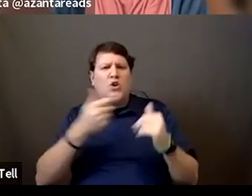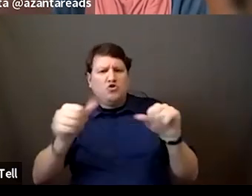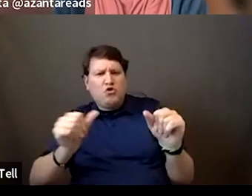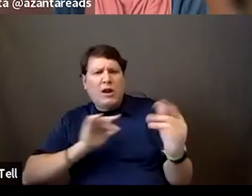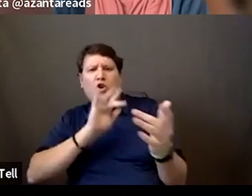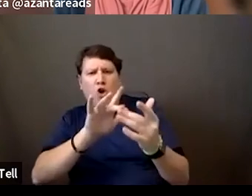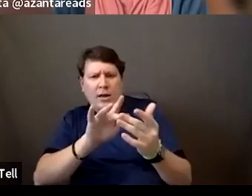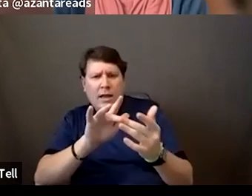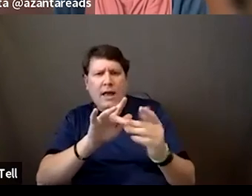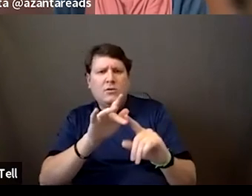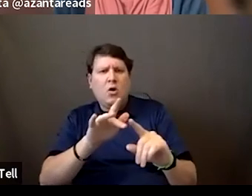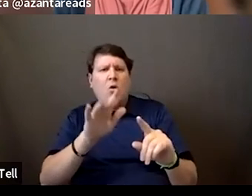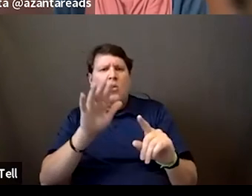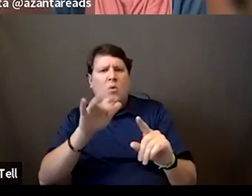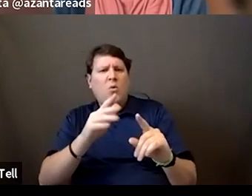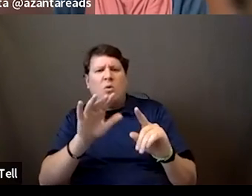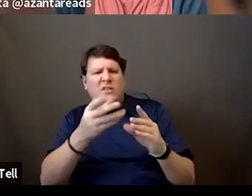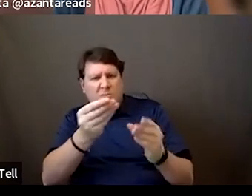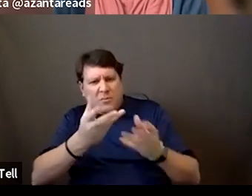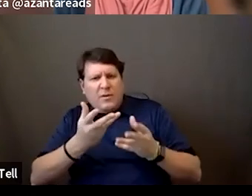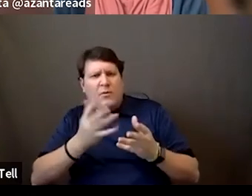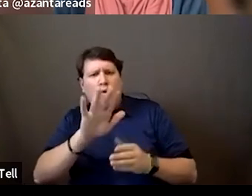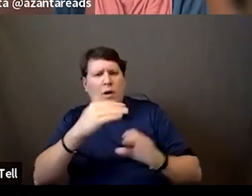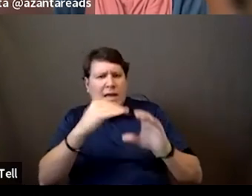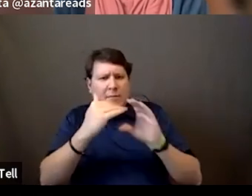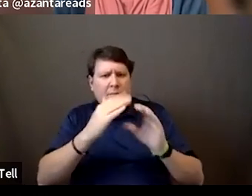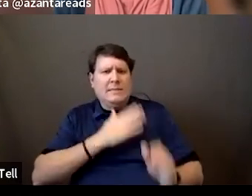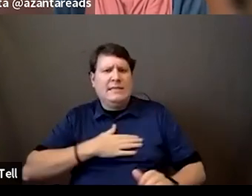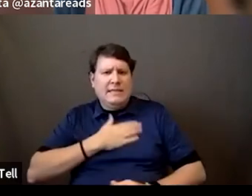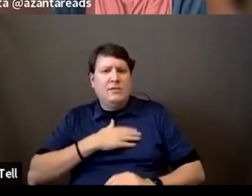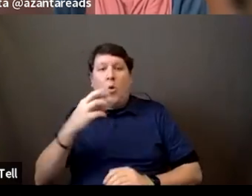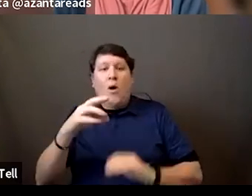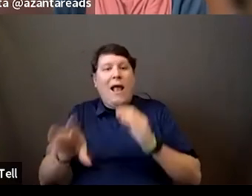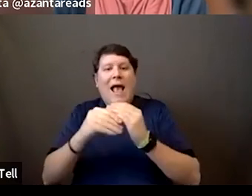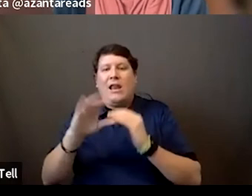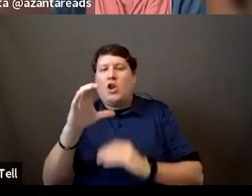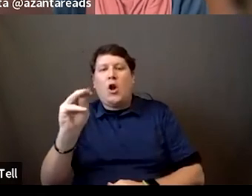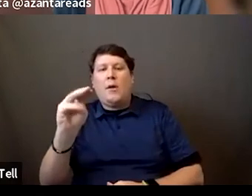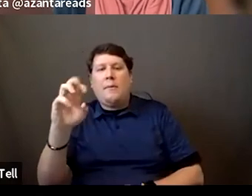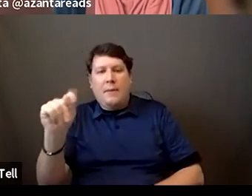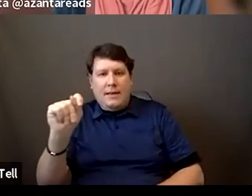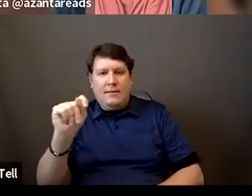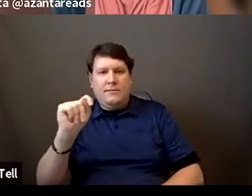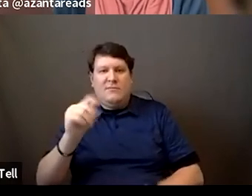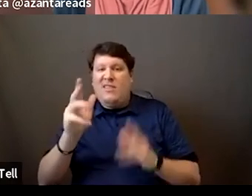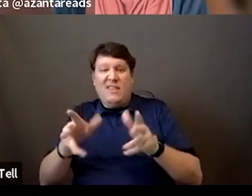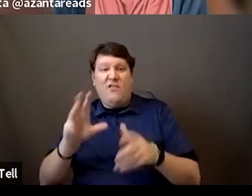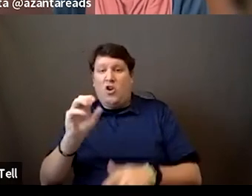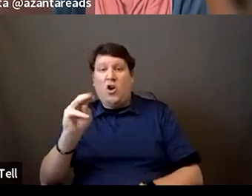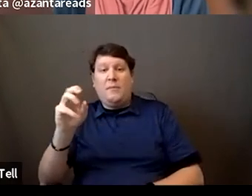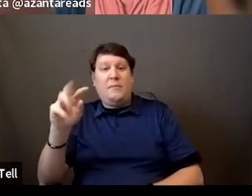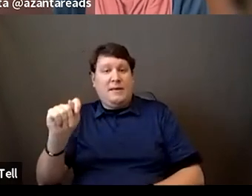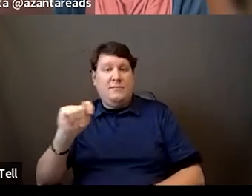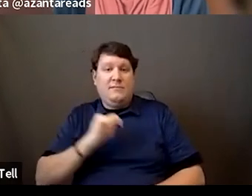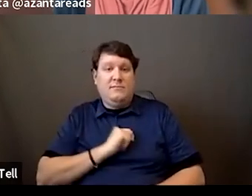spend a lot of time on this app, so we see all the comments. So leave a comment. And sales reps would also